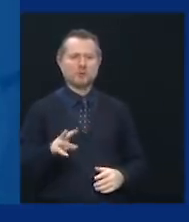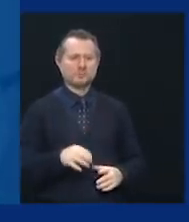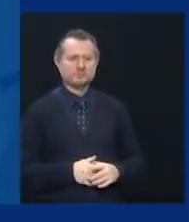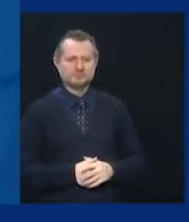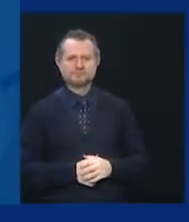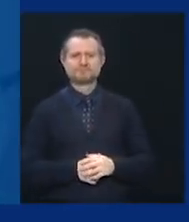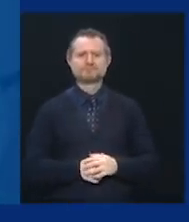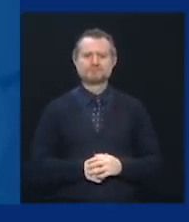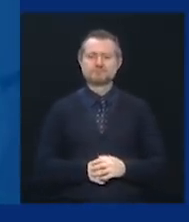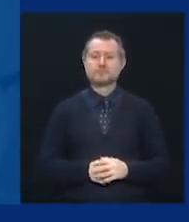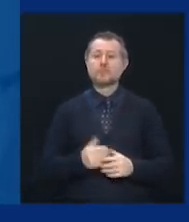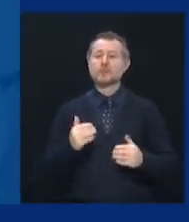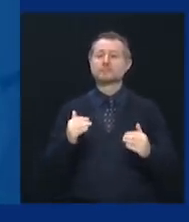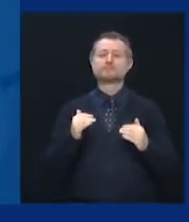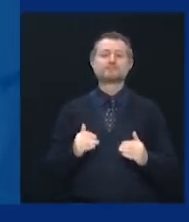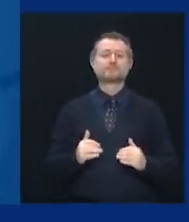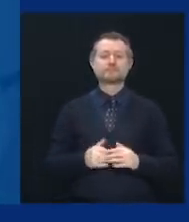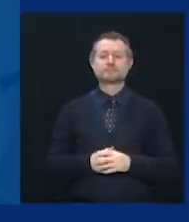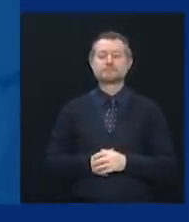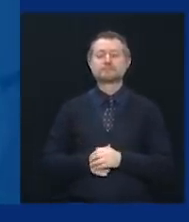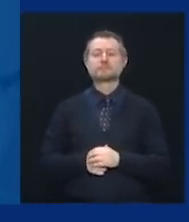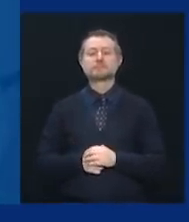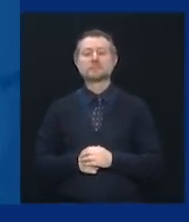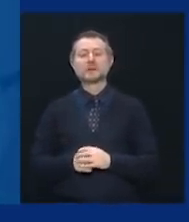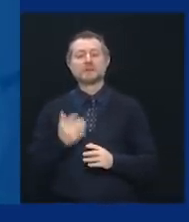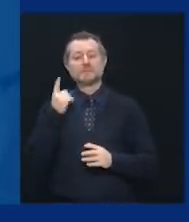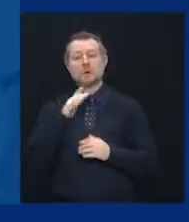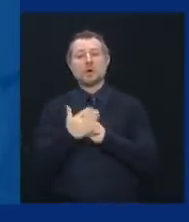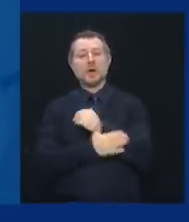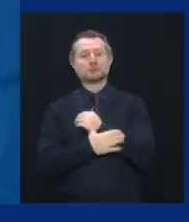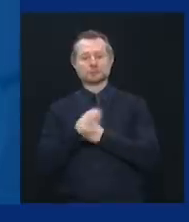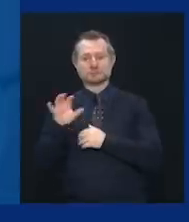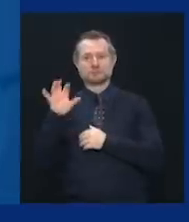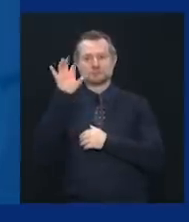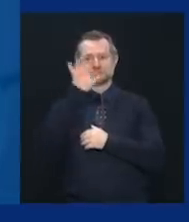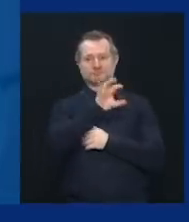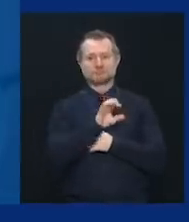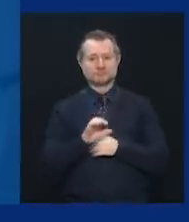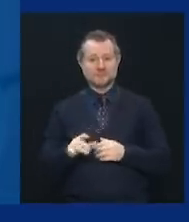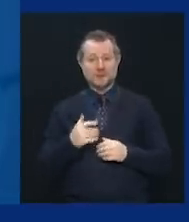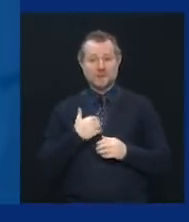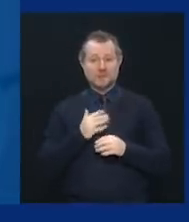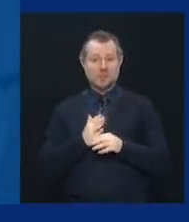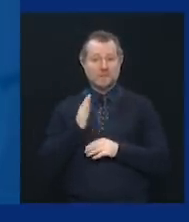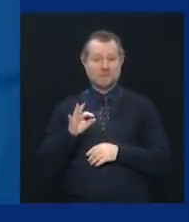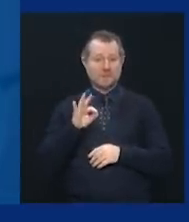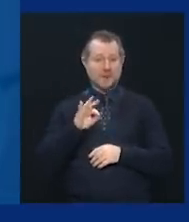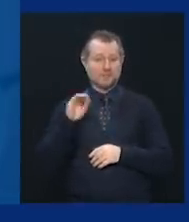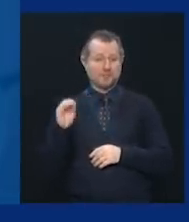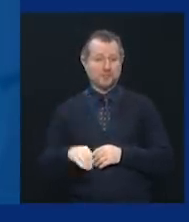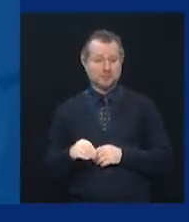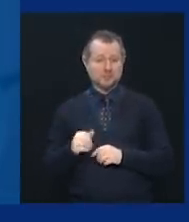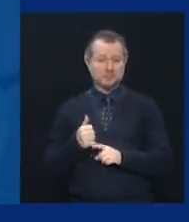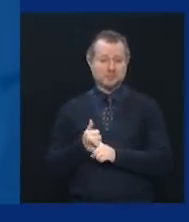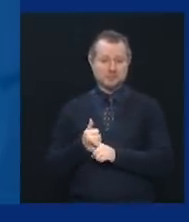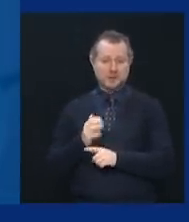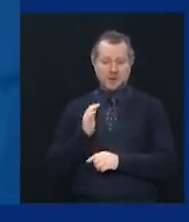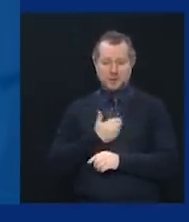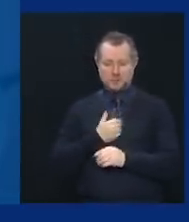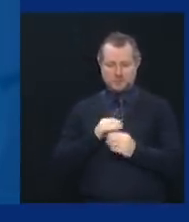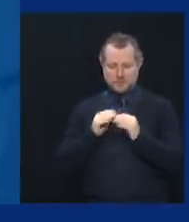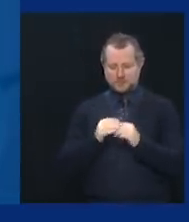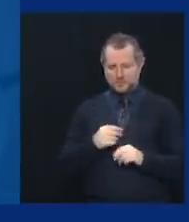On education, state guidance for counties, there are some counties in the state that are over 9% on our numbers. Again, this is on